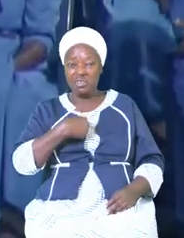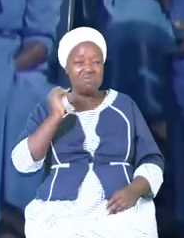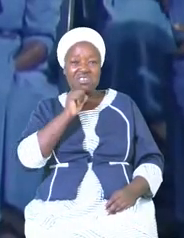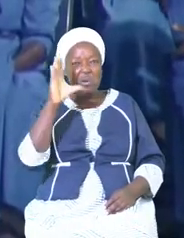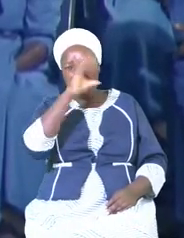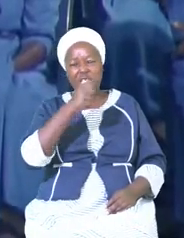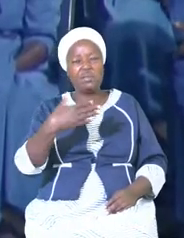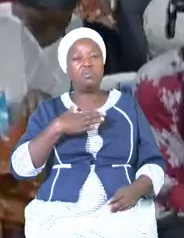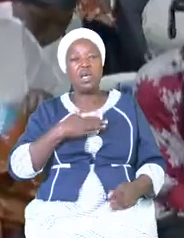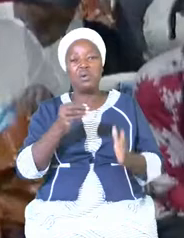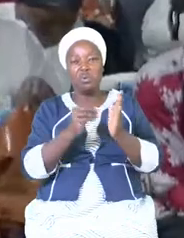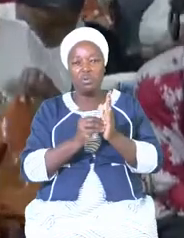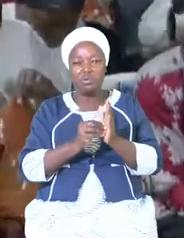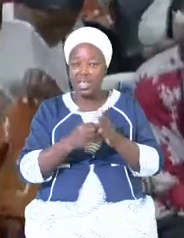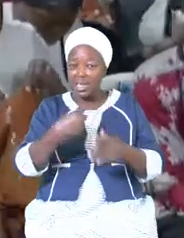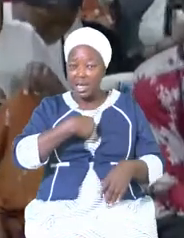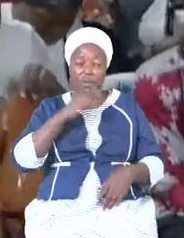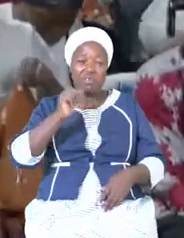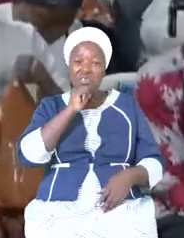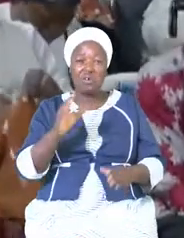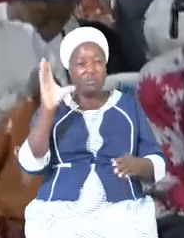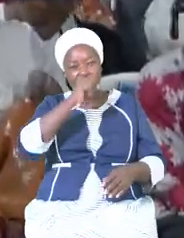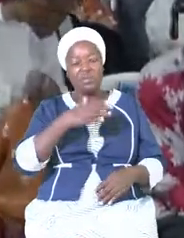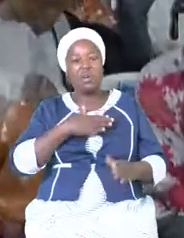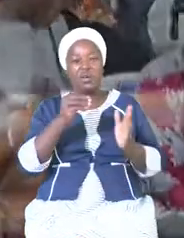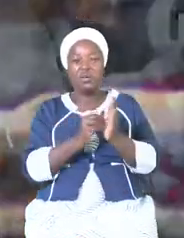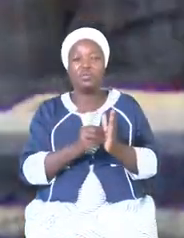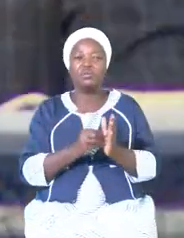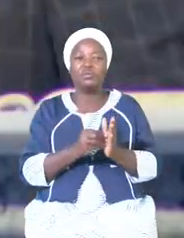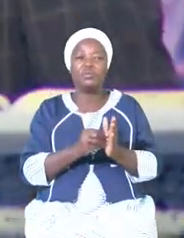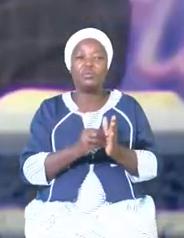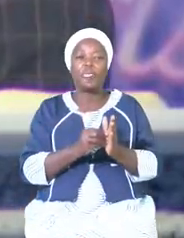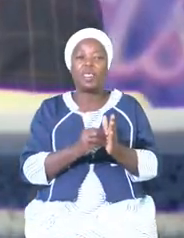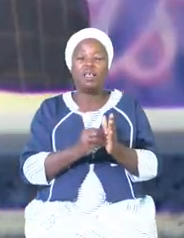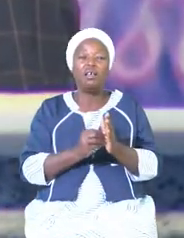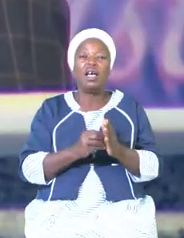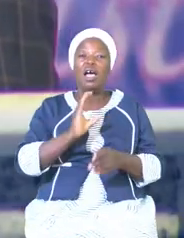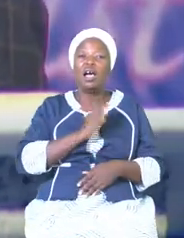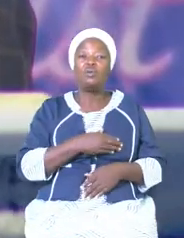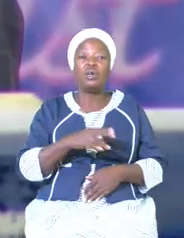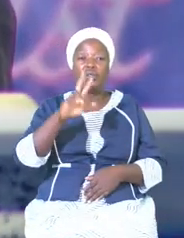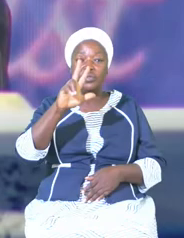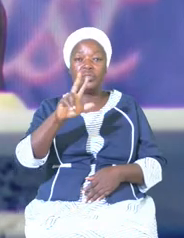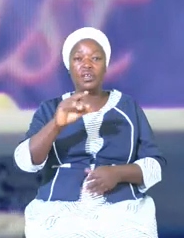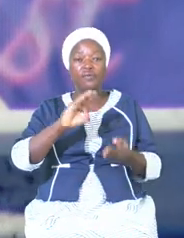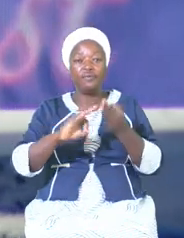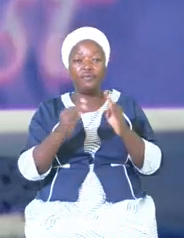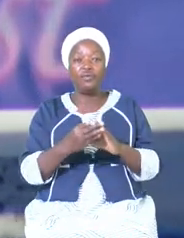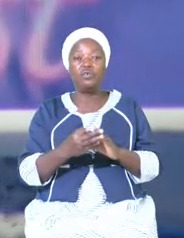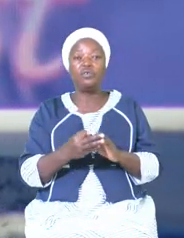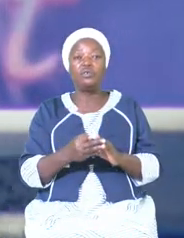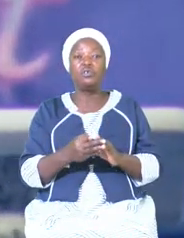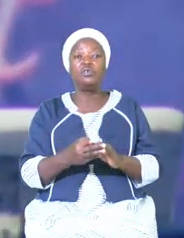said I will not miss my own. Our threefold dominion, our threefold